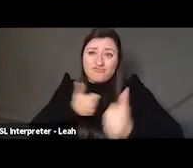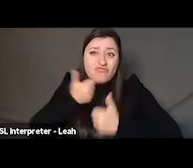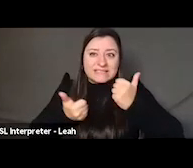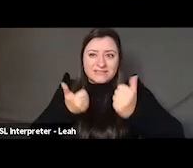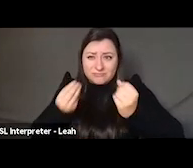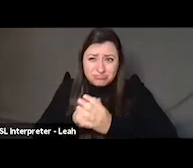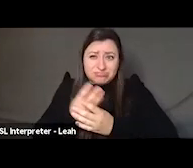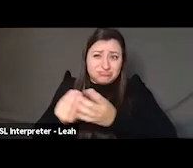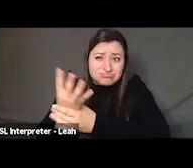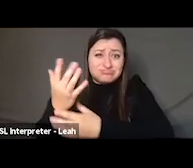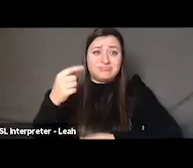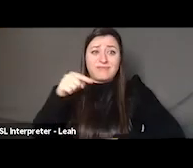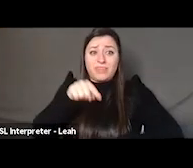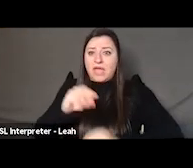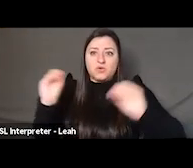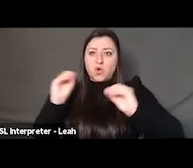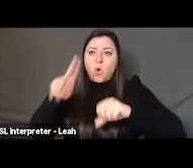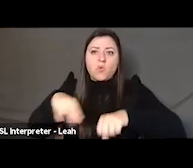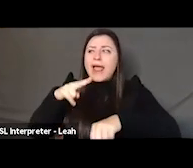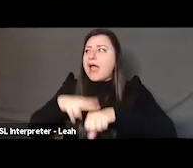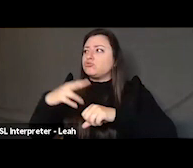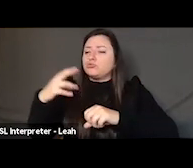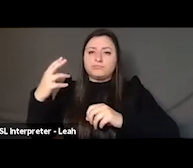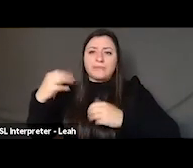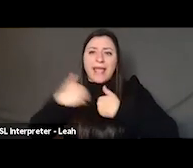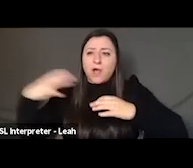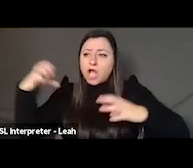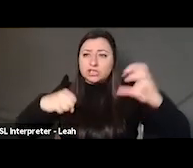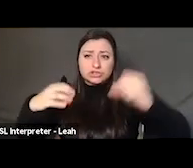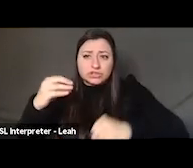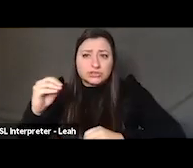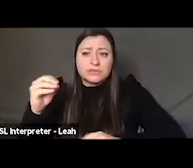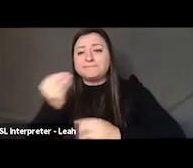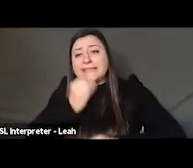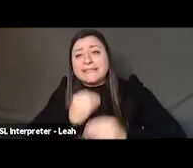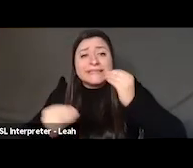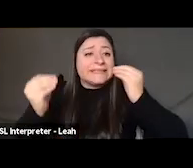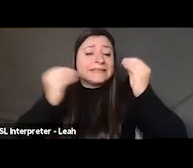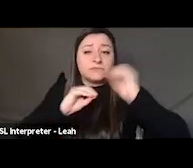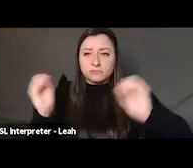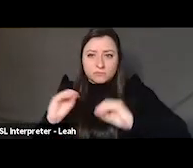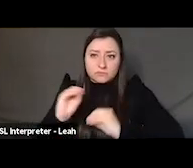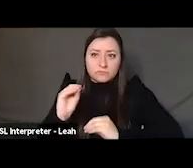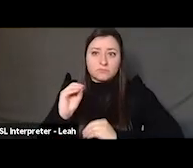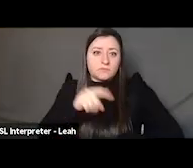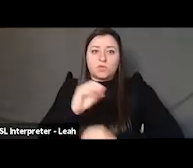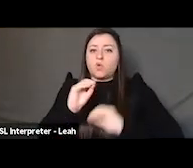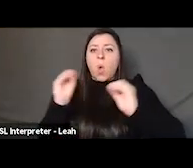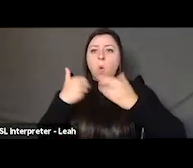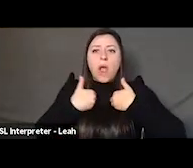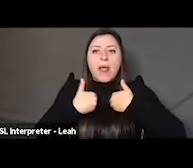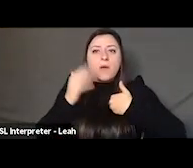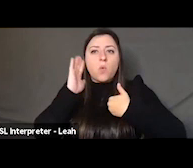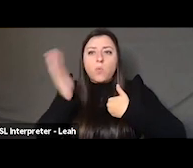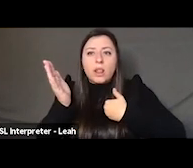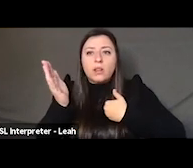natural predators. It has no species that can graze it. It has no species of animals or insects that can actually digest the